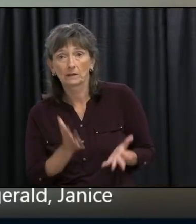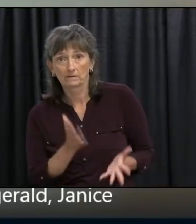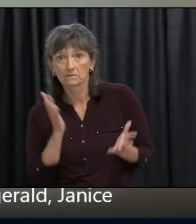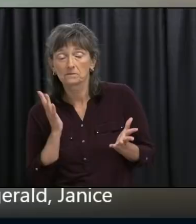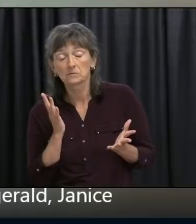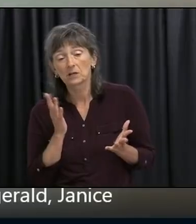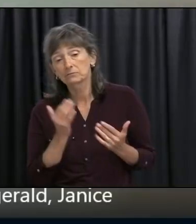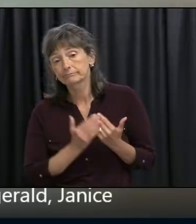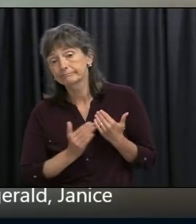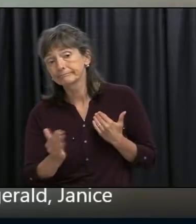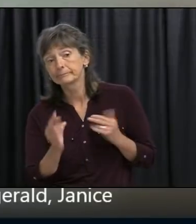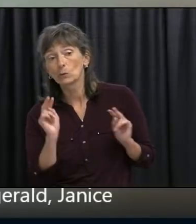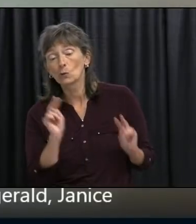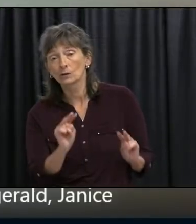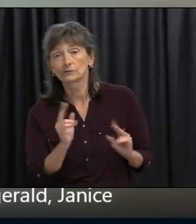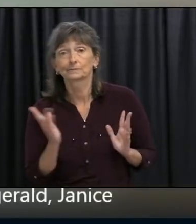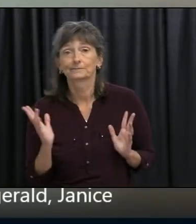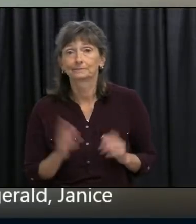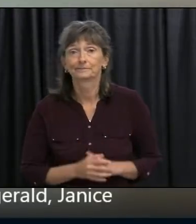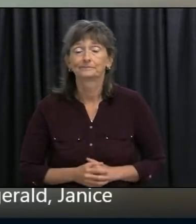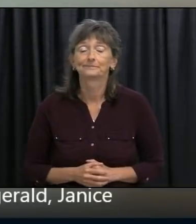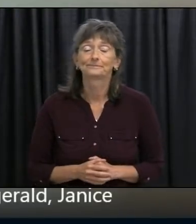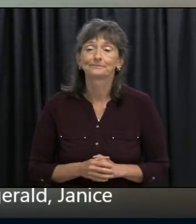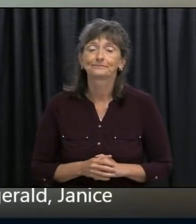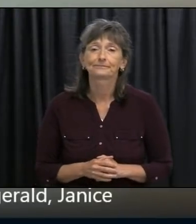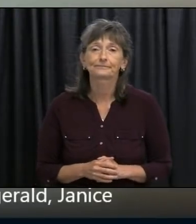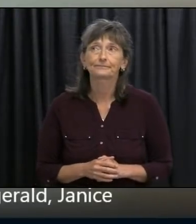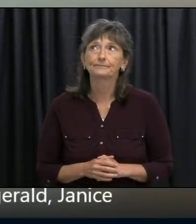see how things go in the near future.